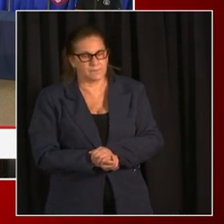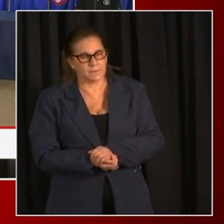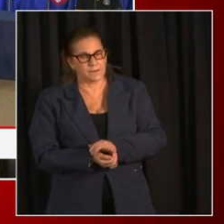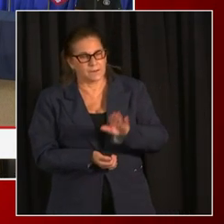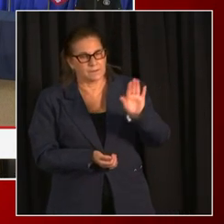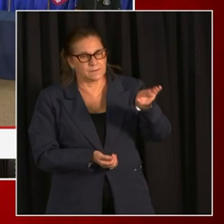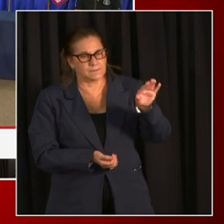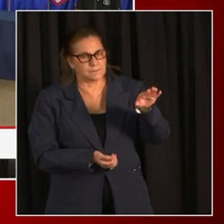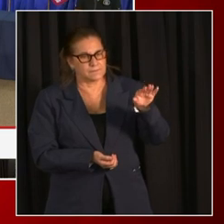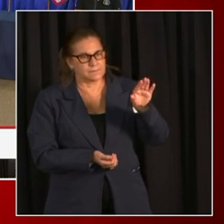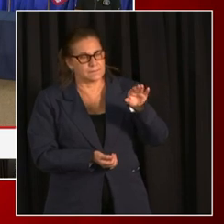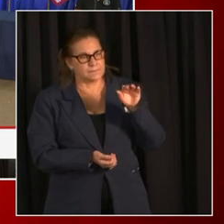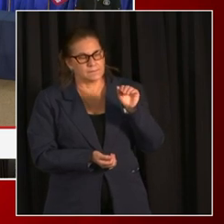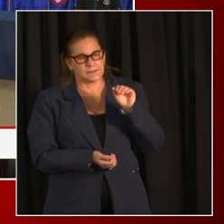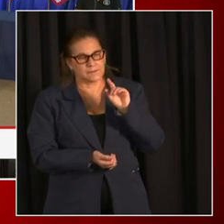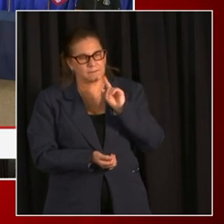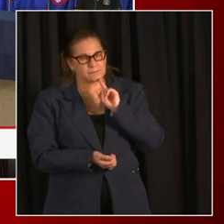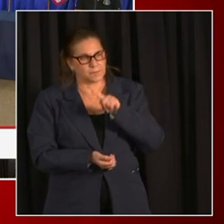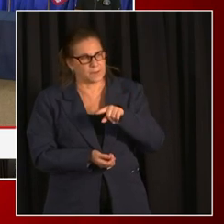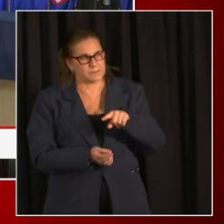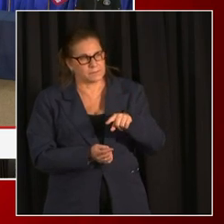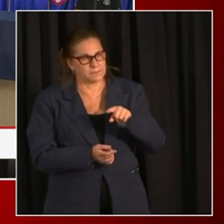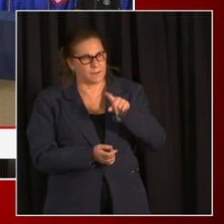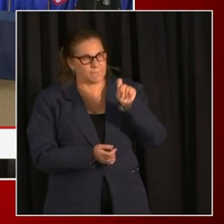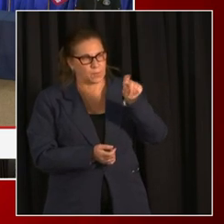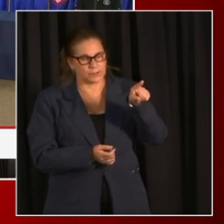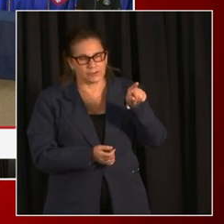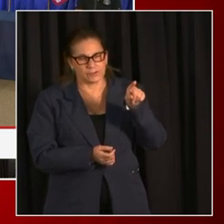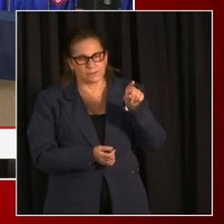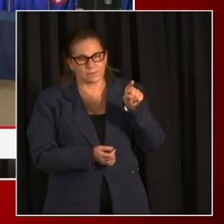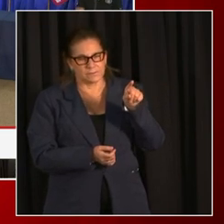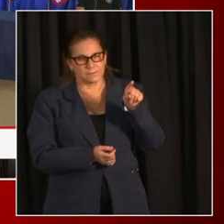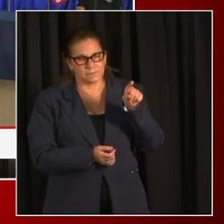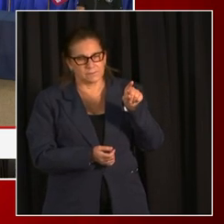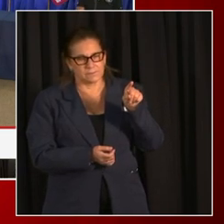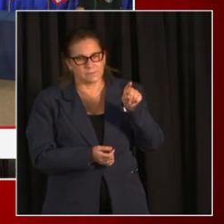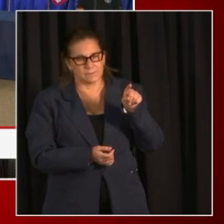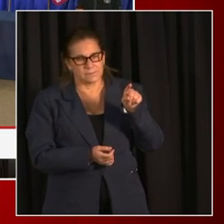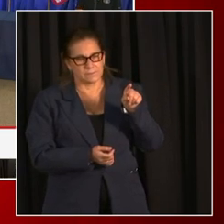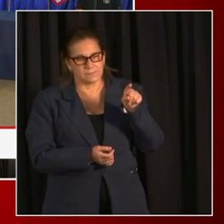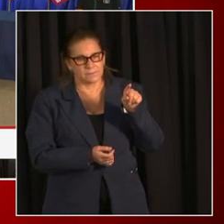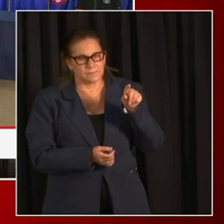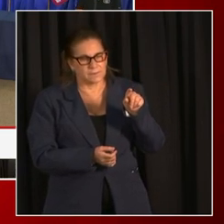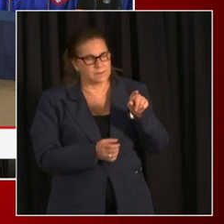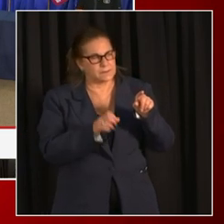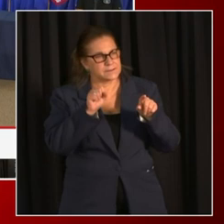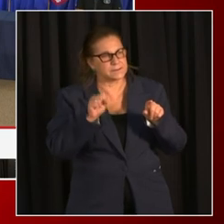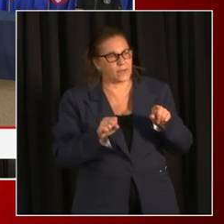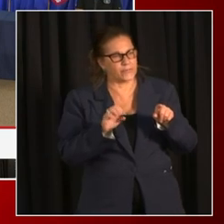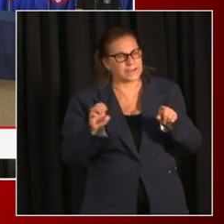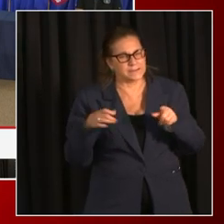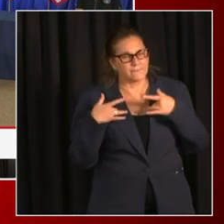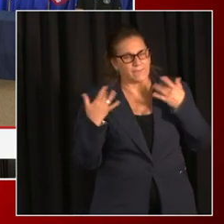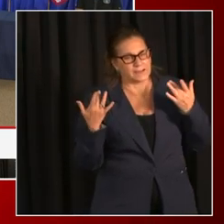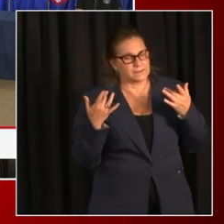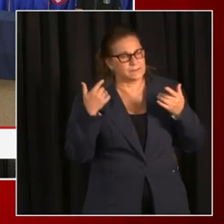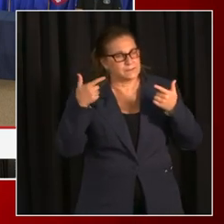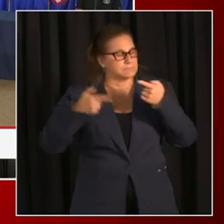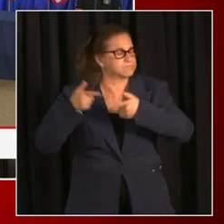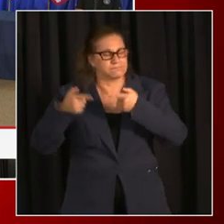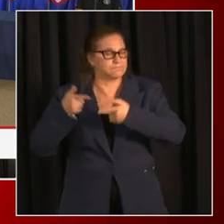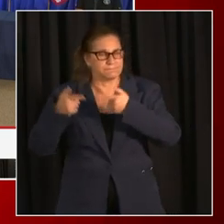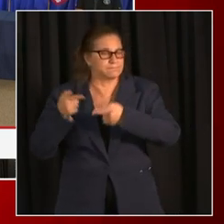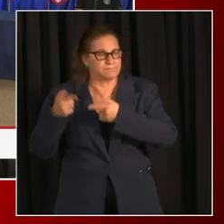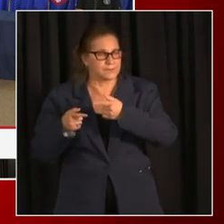Sam, you had talked about the conundrums responding to this Southeast DC event, this mass shooting that happened in Southeast